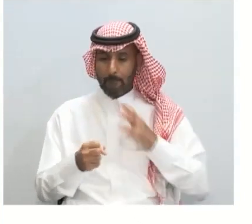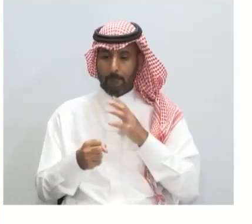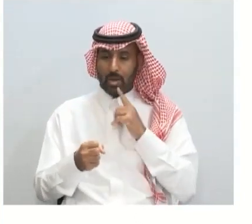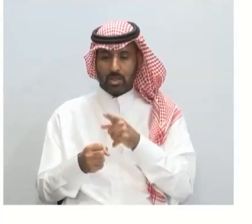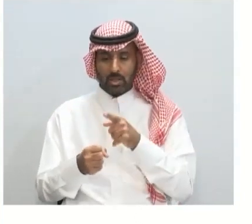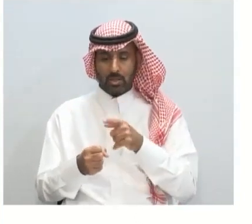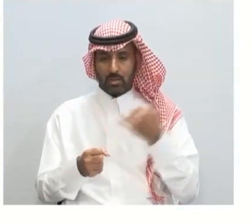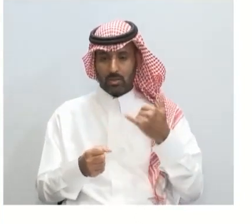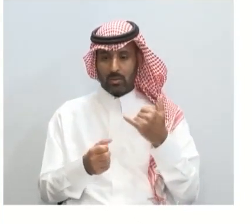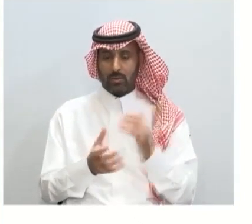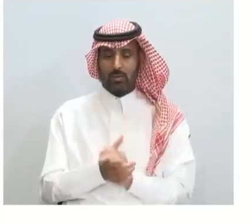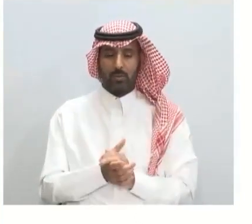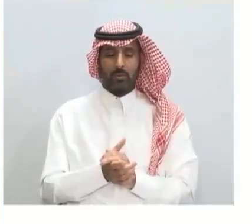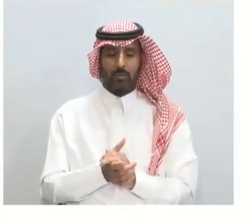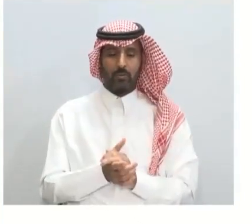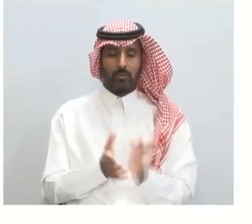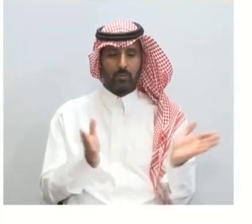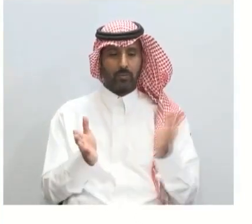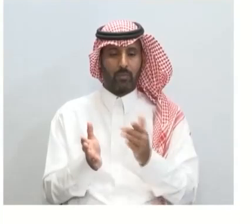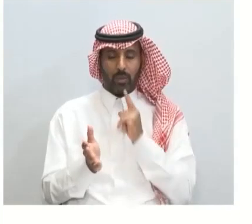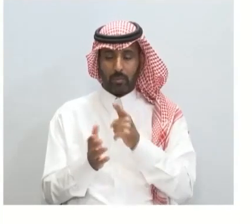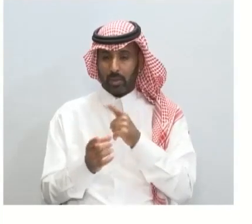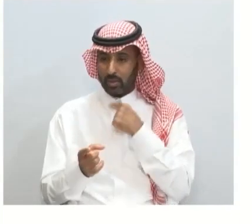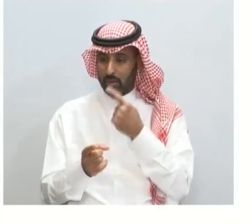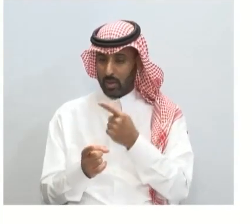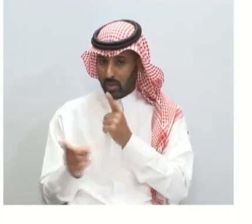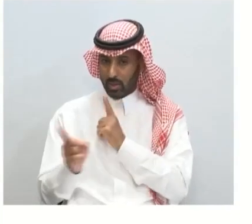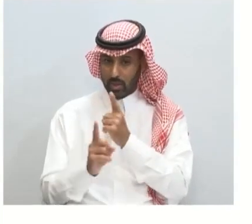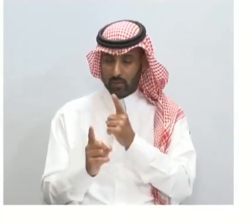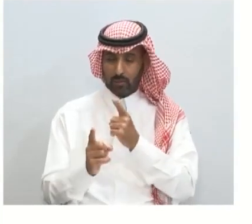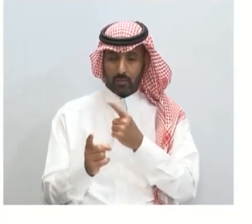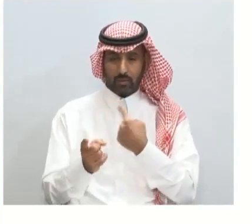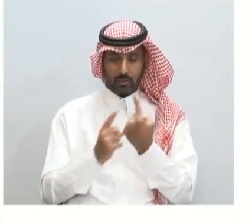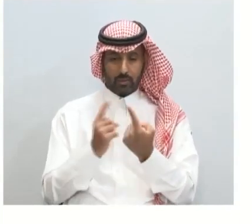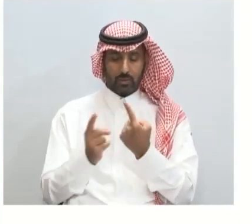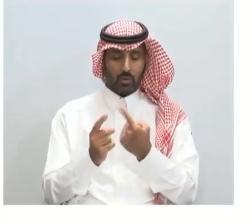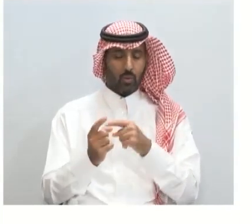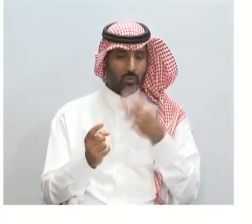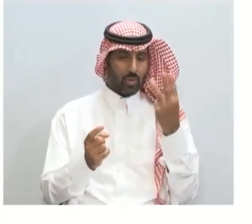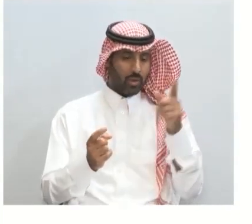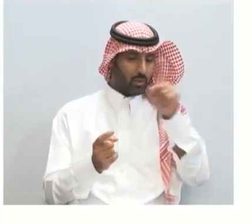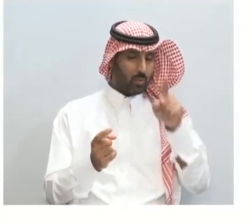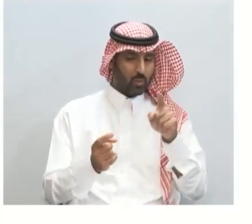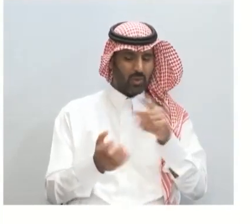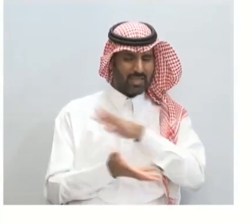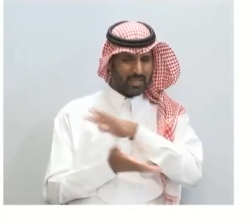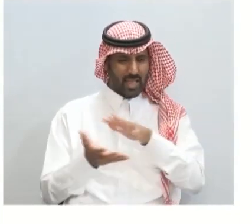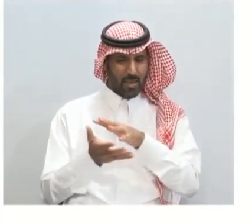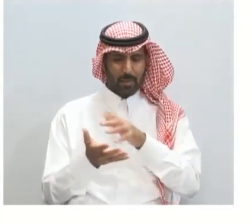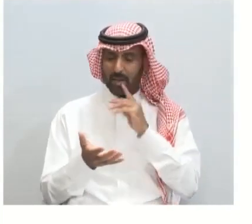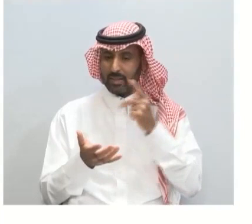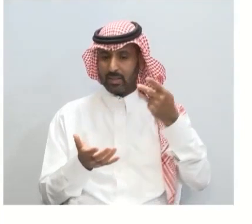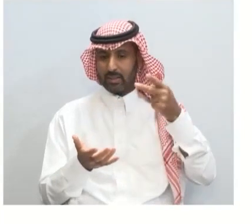is necessary to uh do it about the conversation we have three questions here what's the problem is